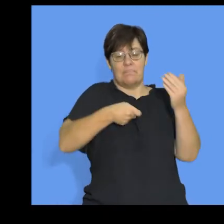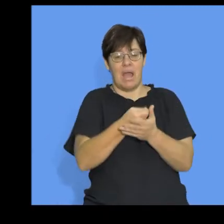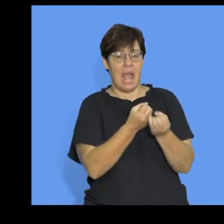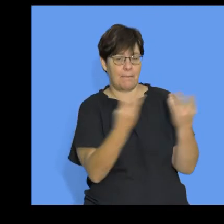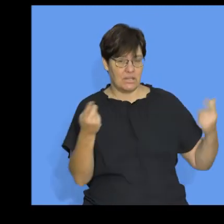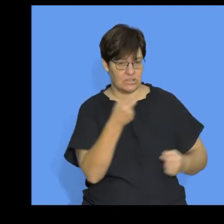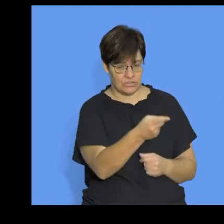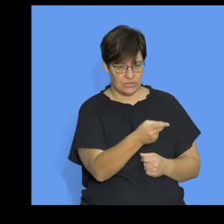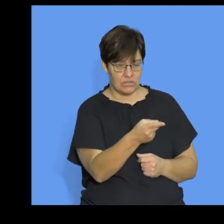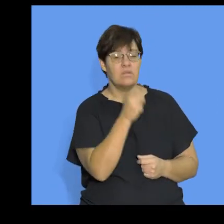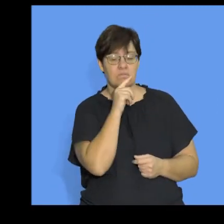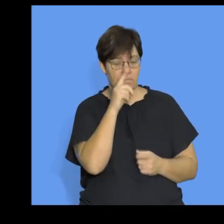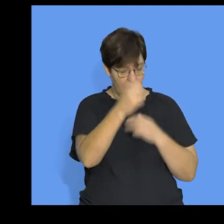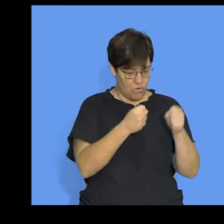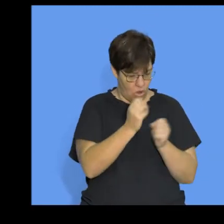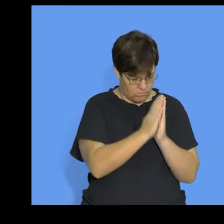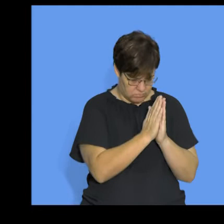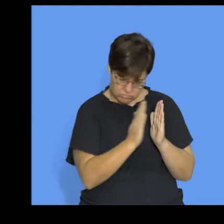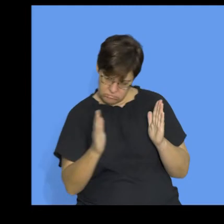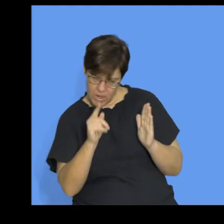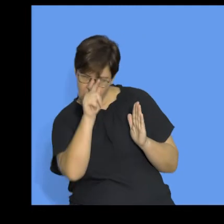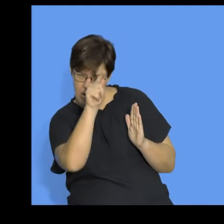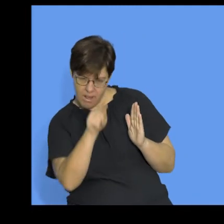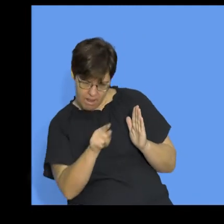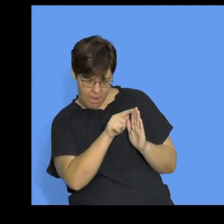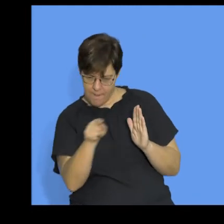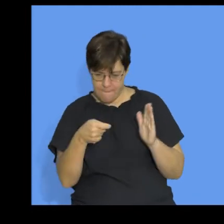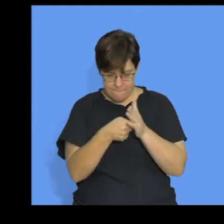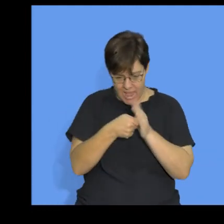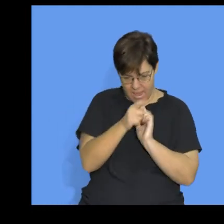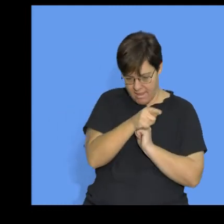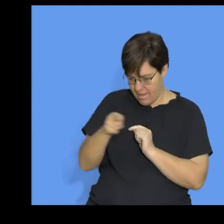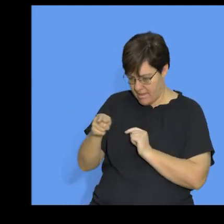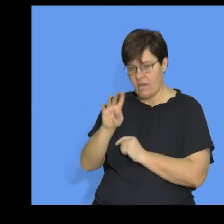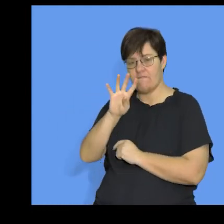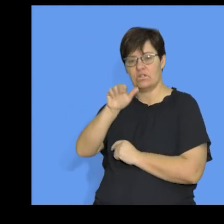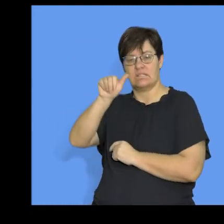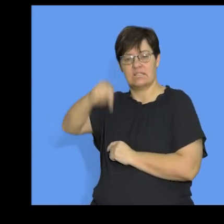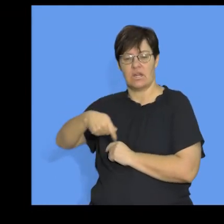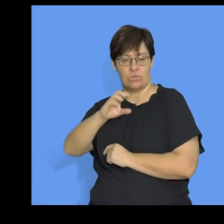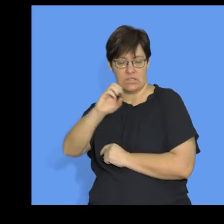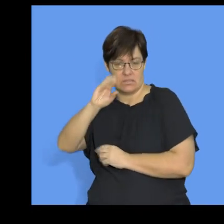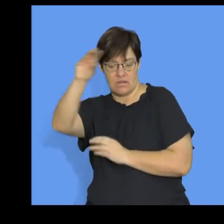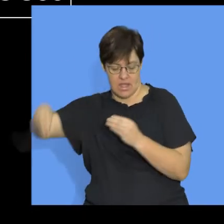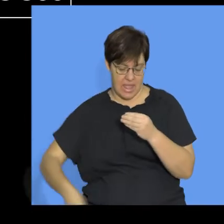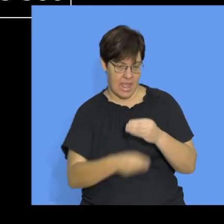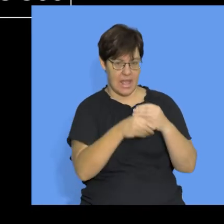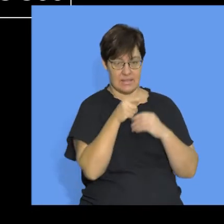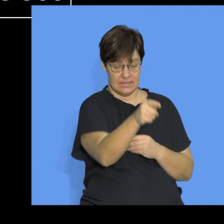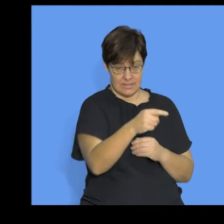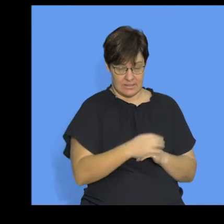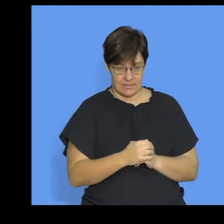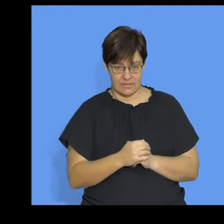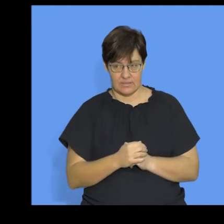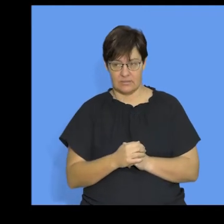much of indirect material did I purchase? Purchase of indirect materials, 46,000. Bring that in. That's the